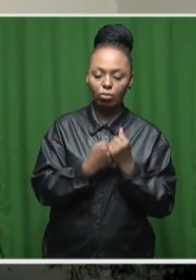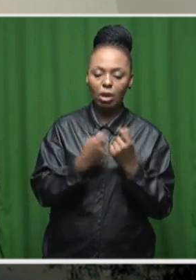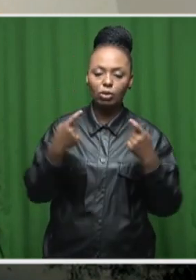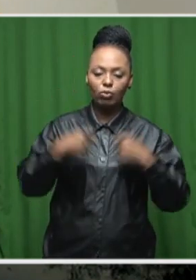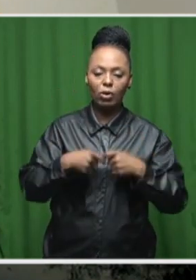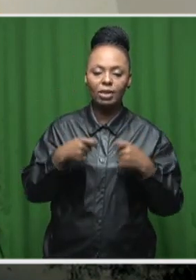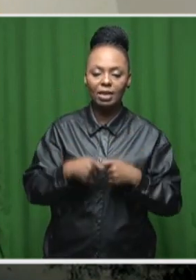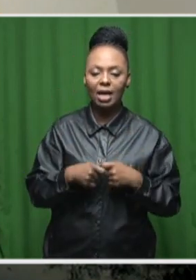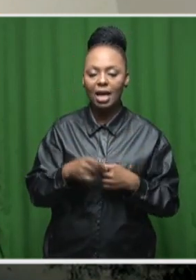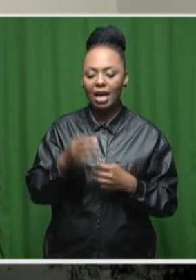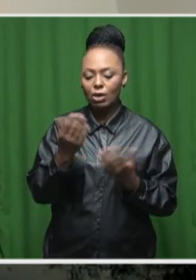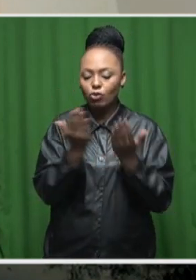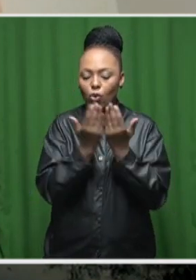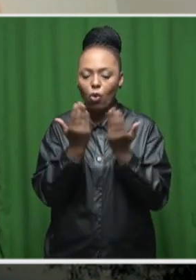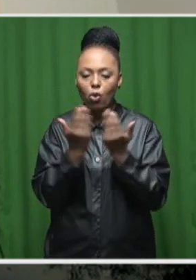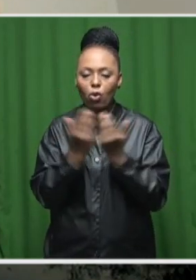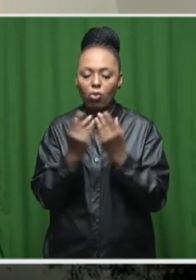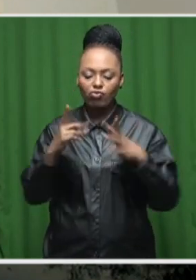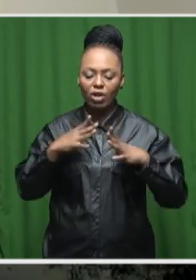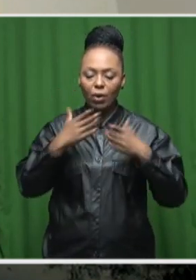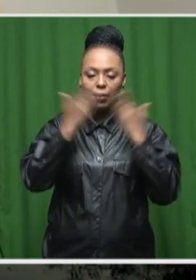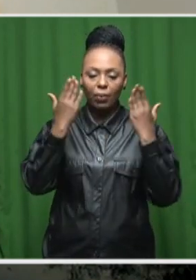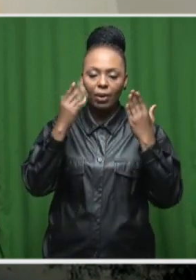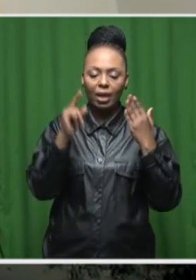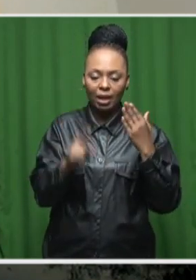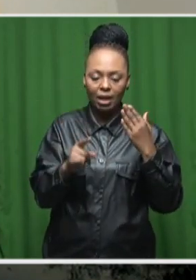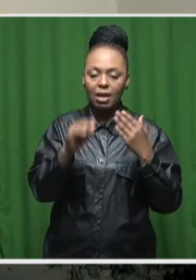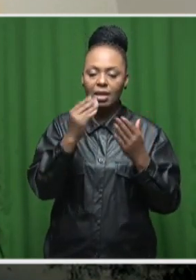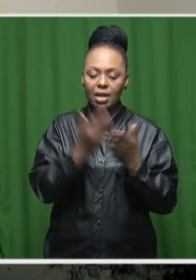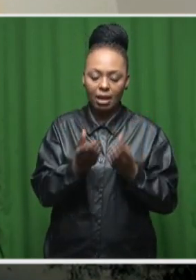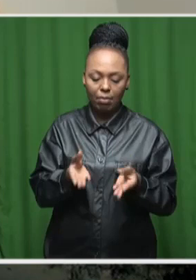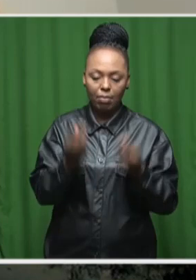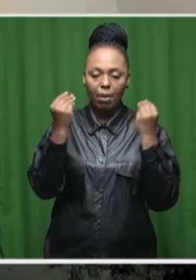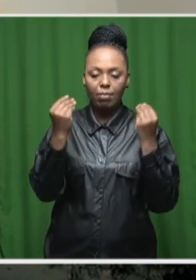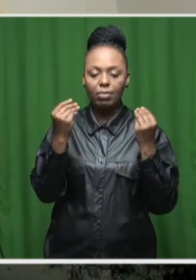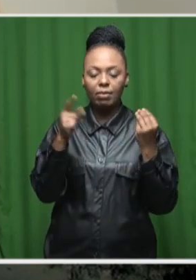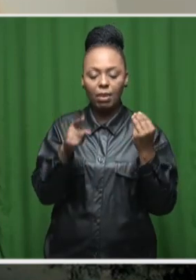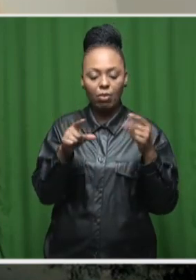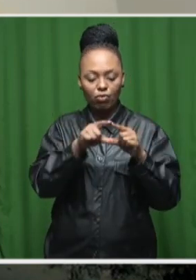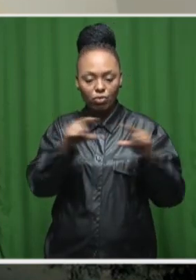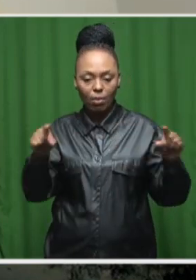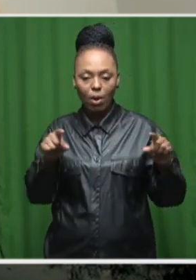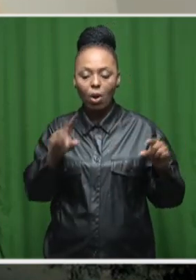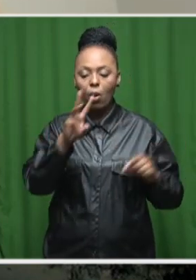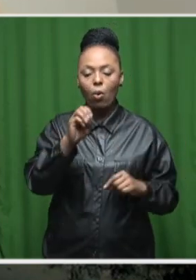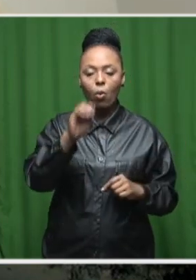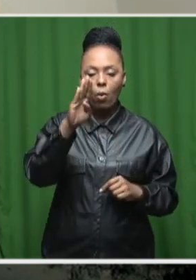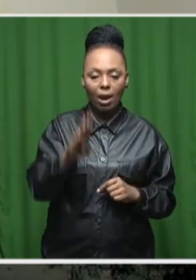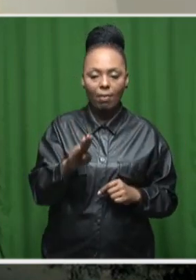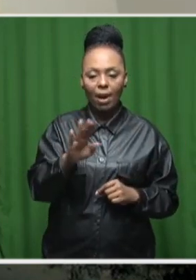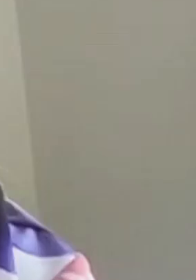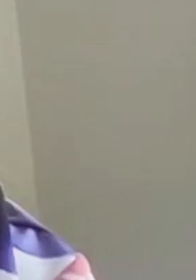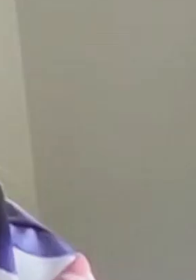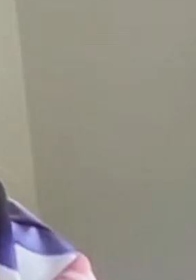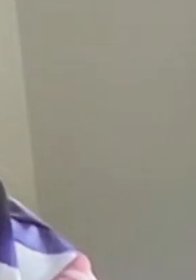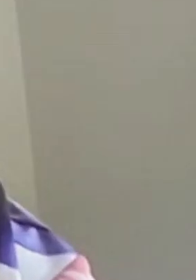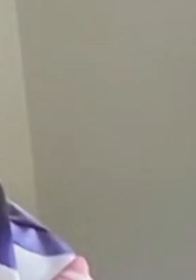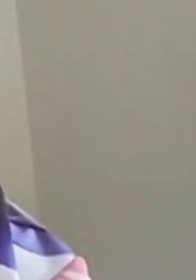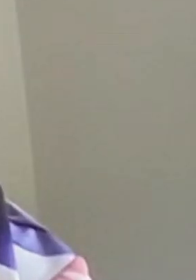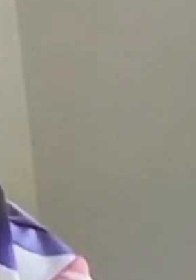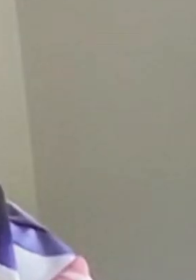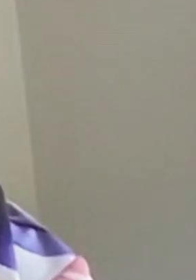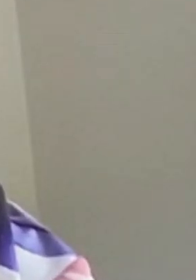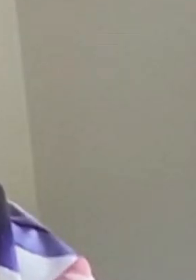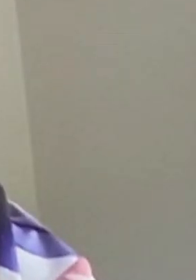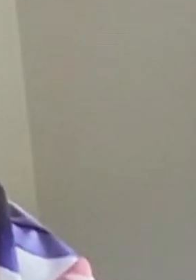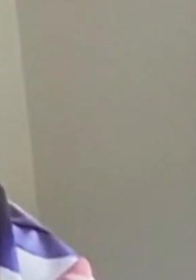underprivileged schools with the app, please, you can find us on our webpage, which is Afrika Tikkun Bambanani, and our details